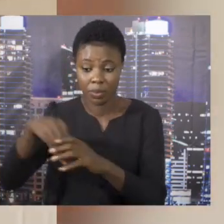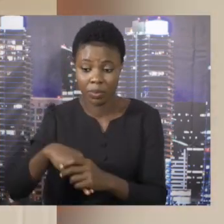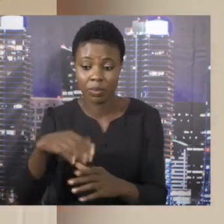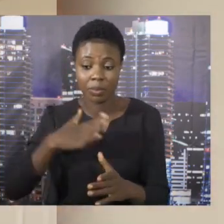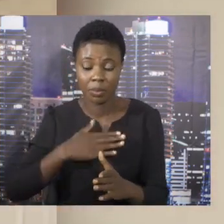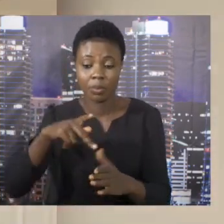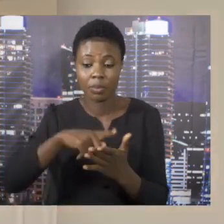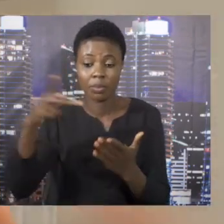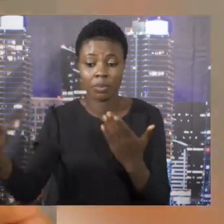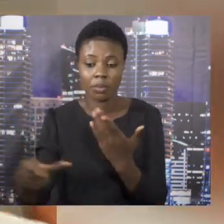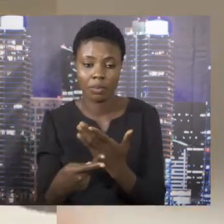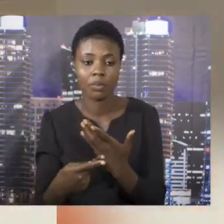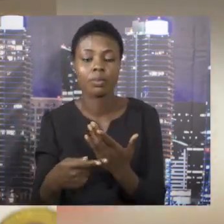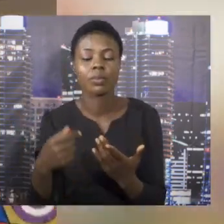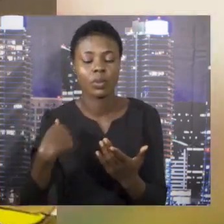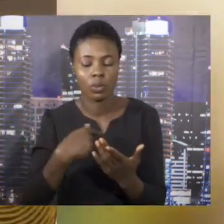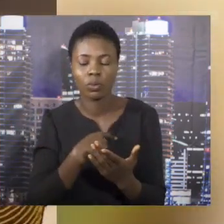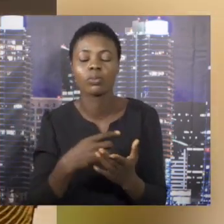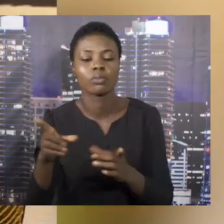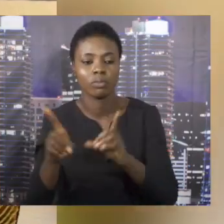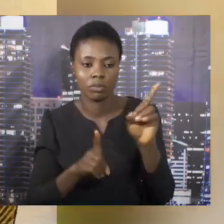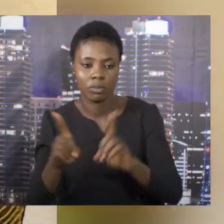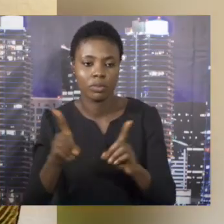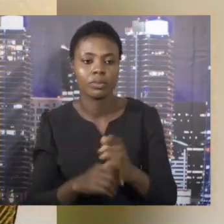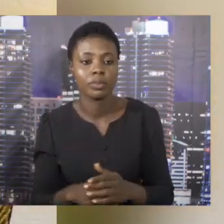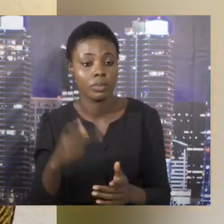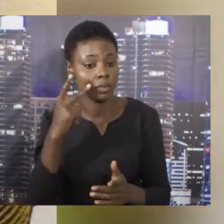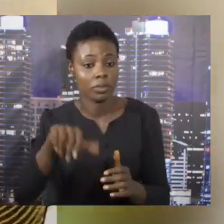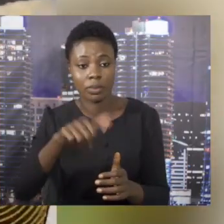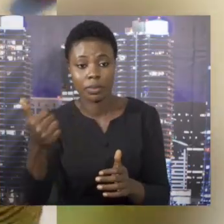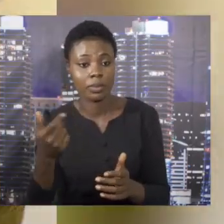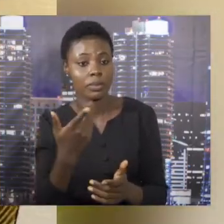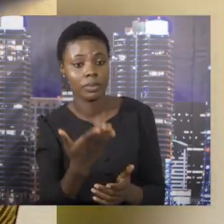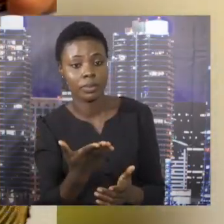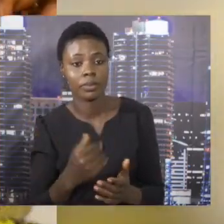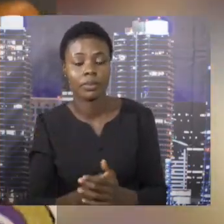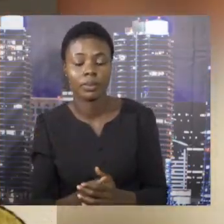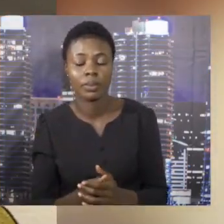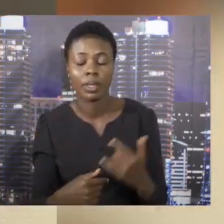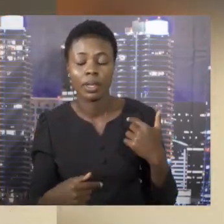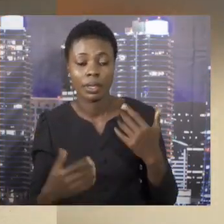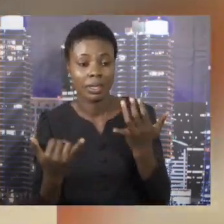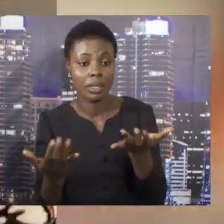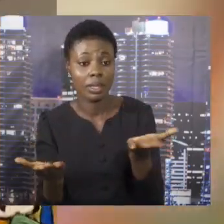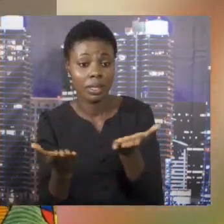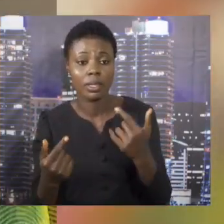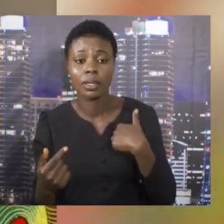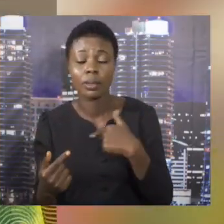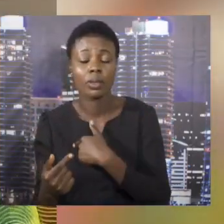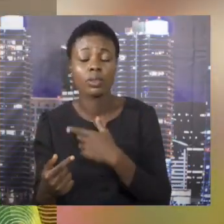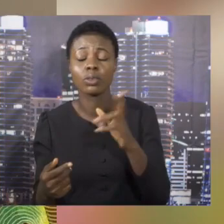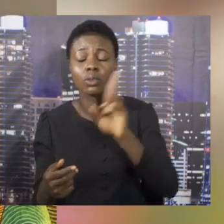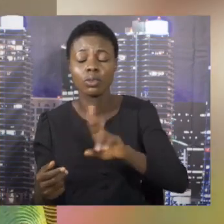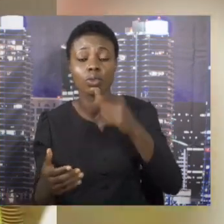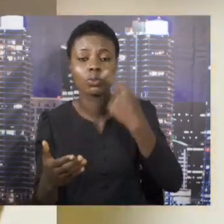And then this is another one that I also created. So here I made use of the face of